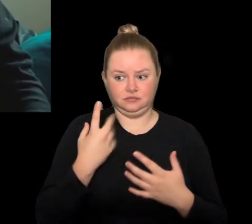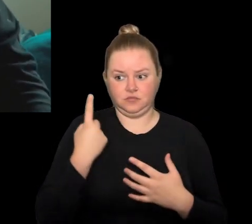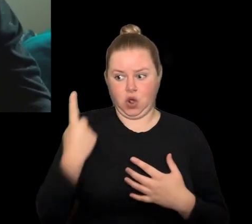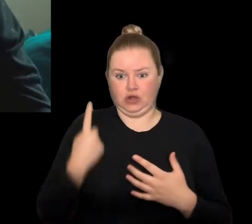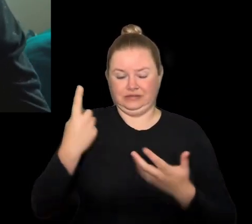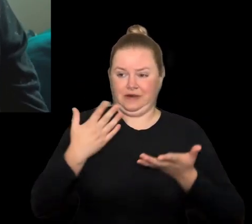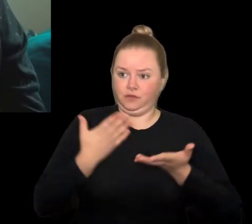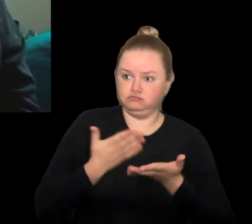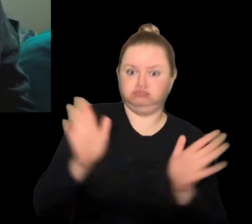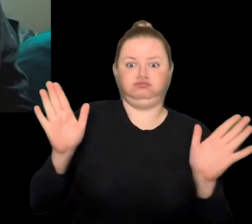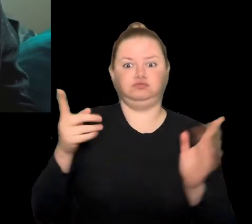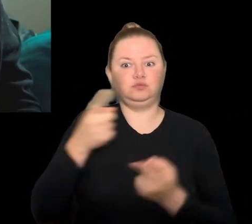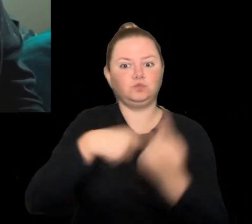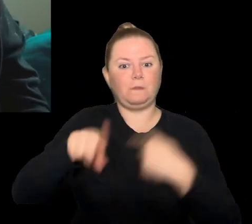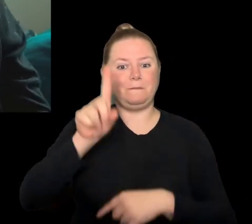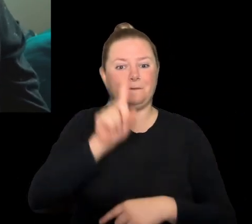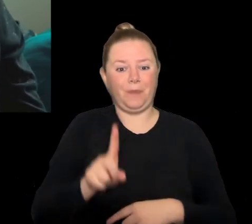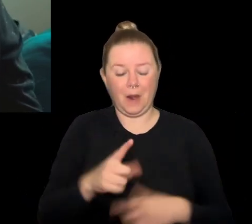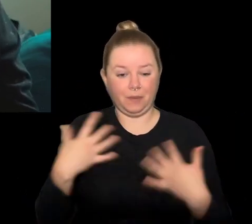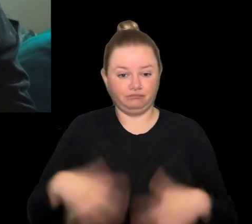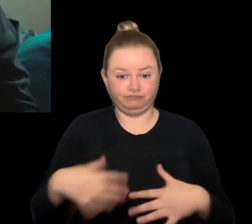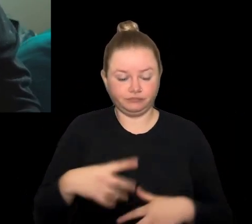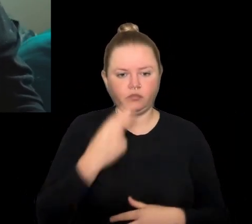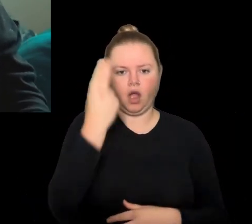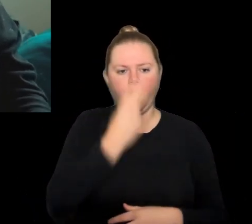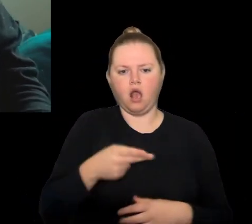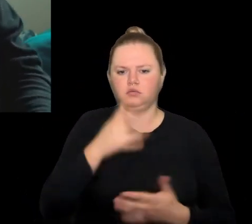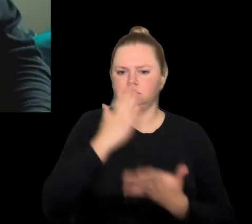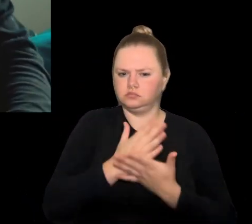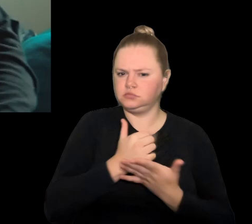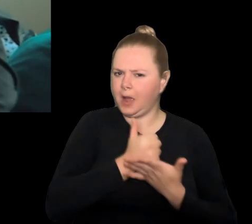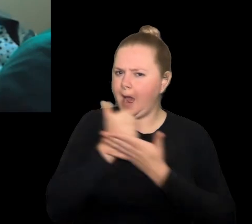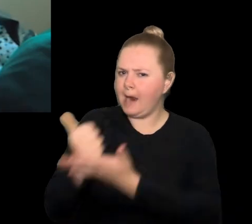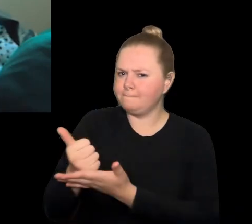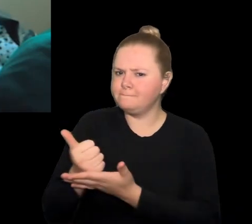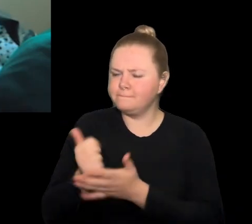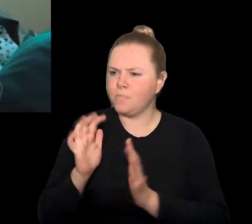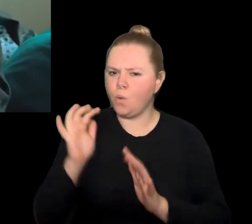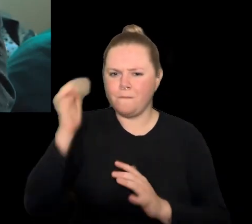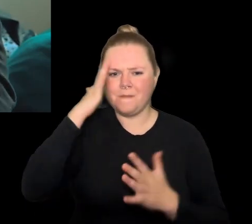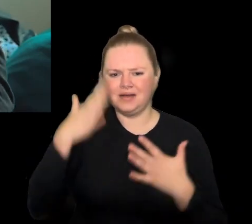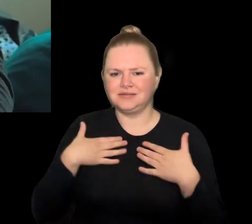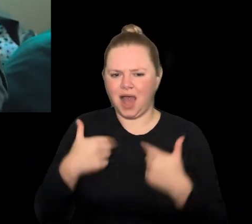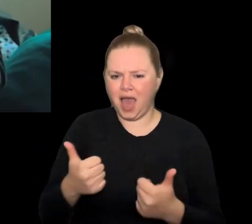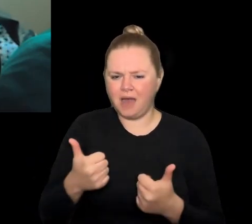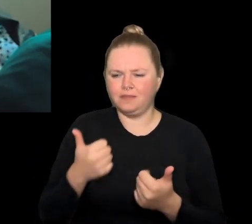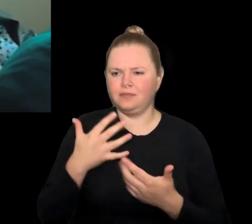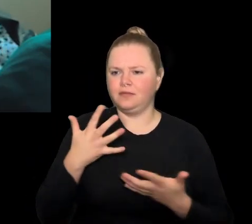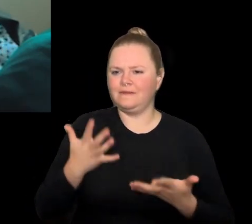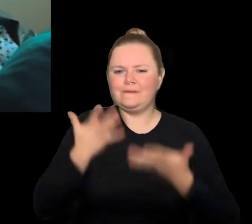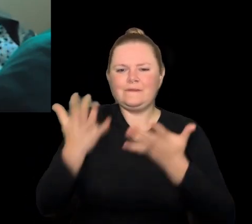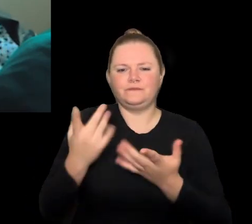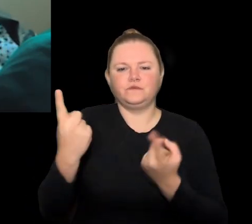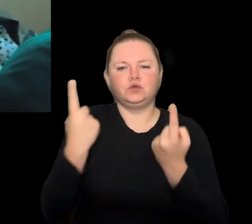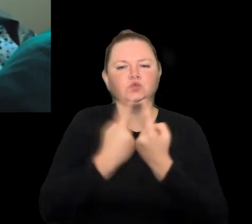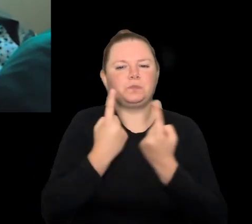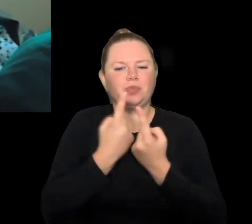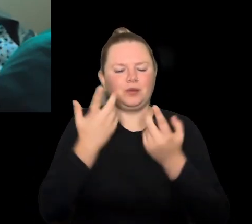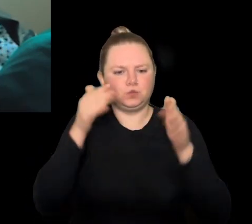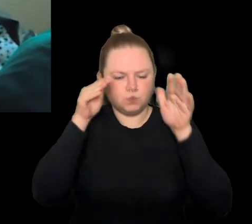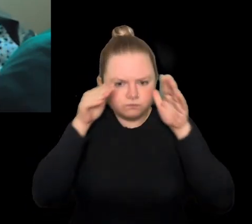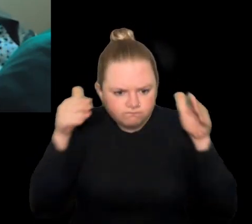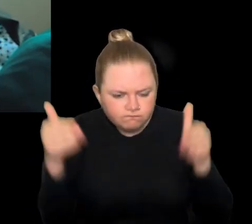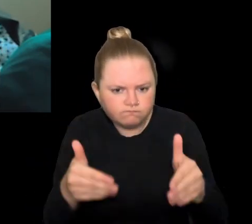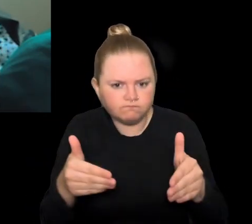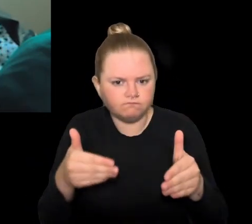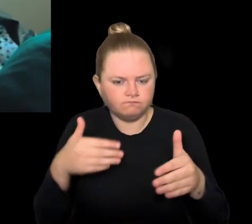art herself to people, and the art has helped her again with her mental health. It's gave her that focus,